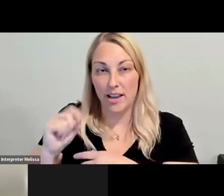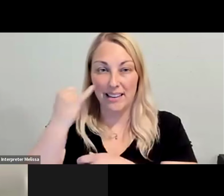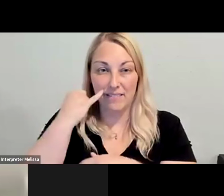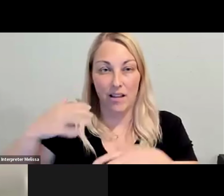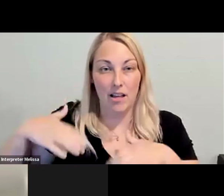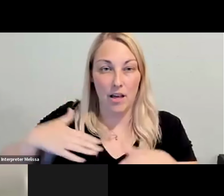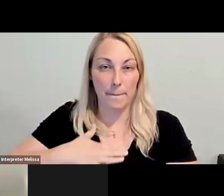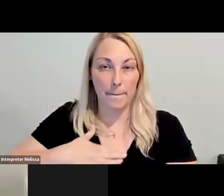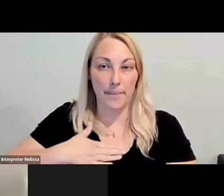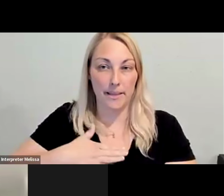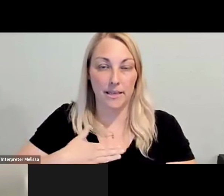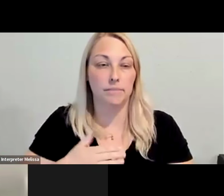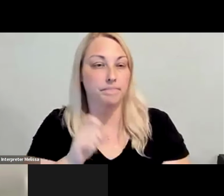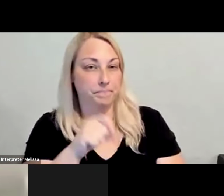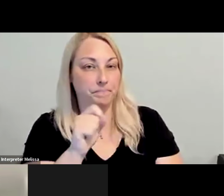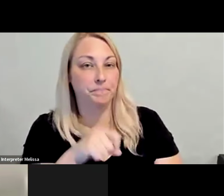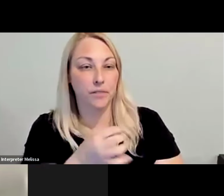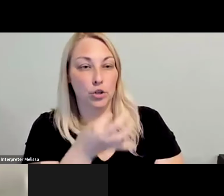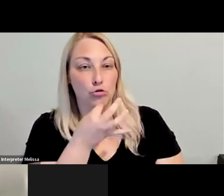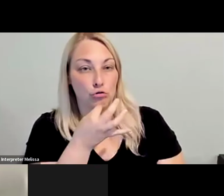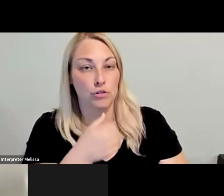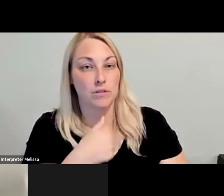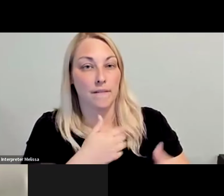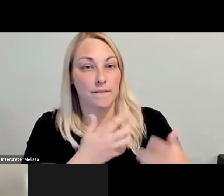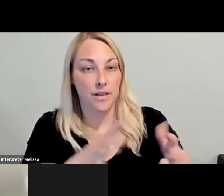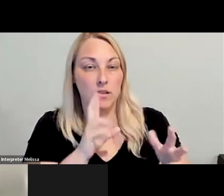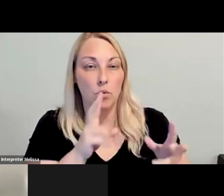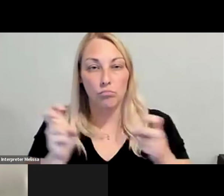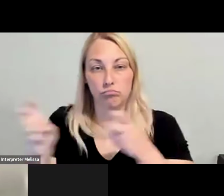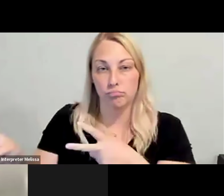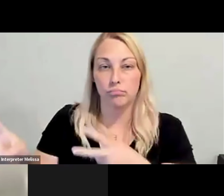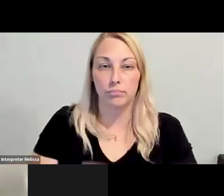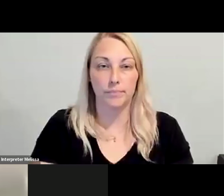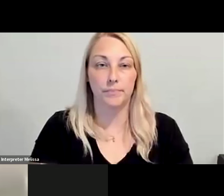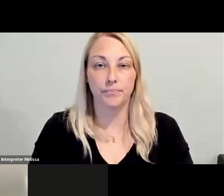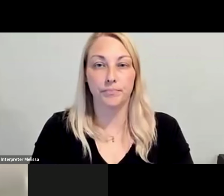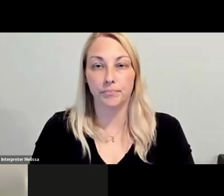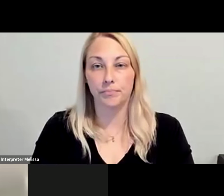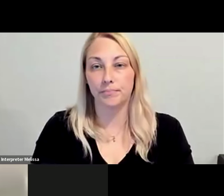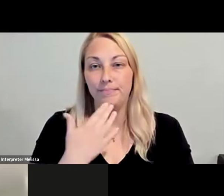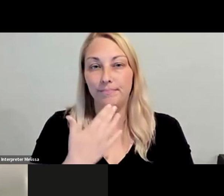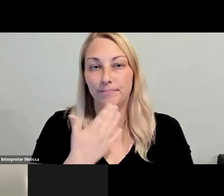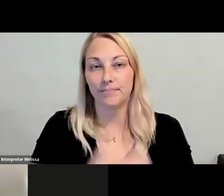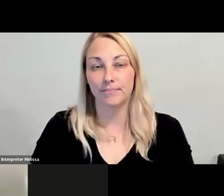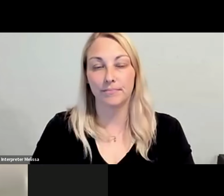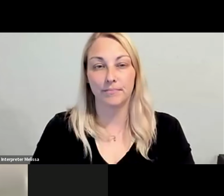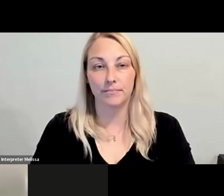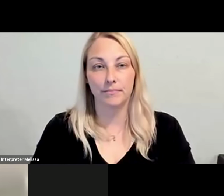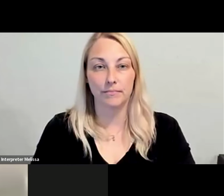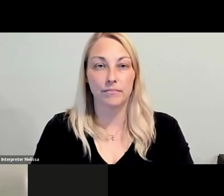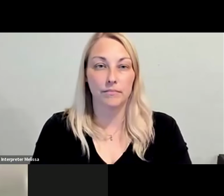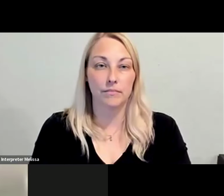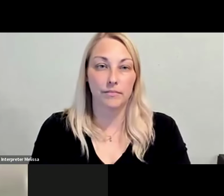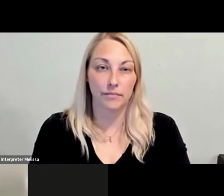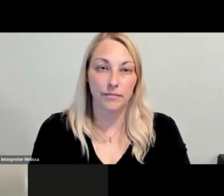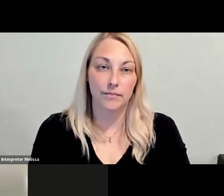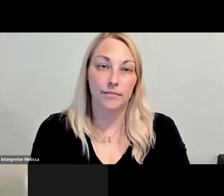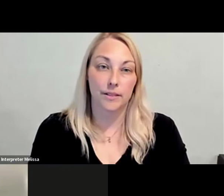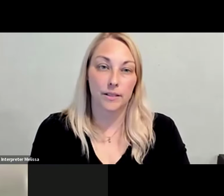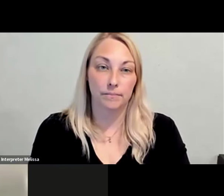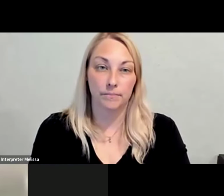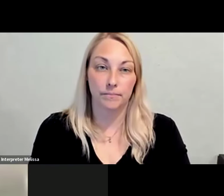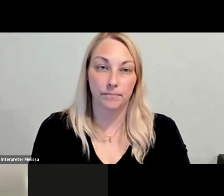please? Yes, as soon as I'm done, I'm going to drop the links. Thank you. Of course.